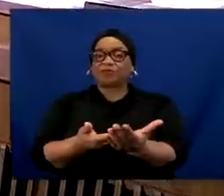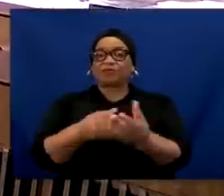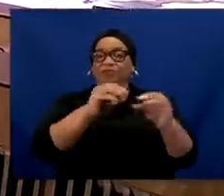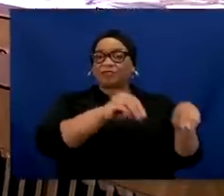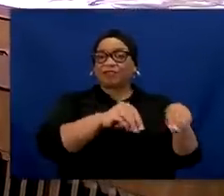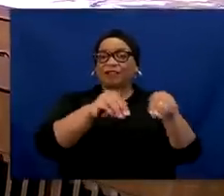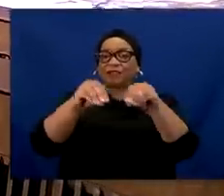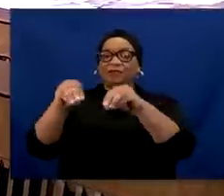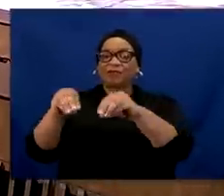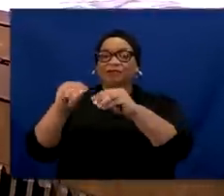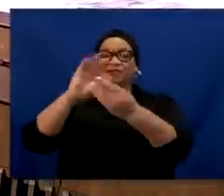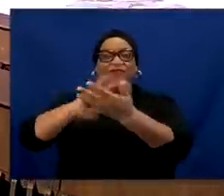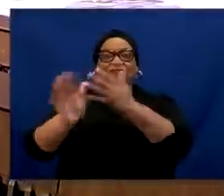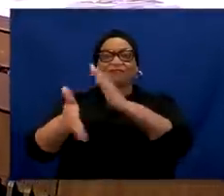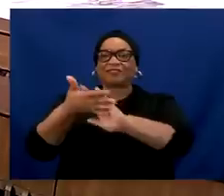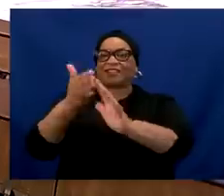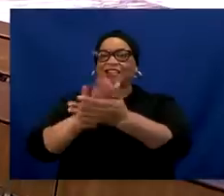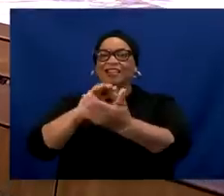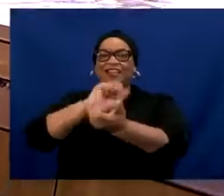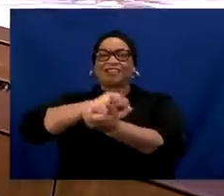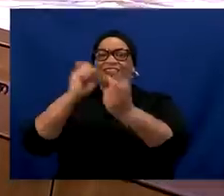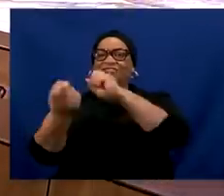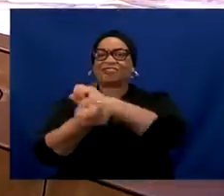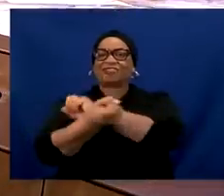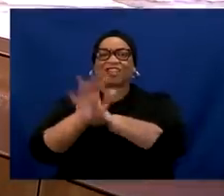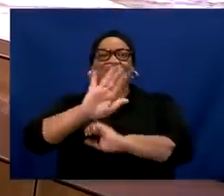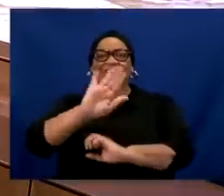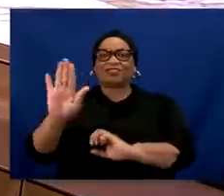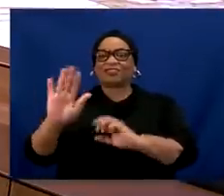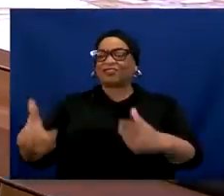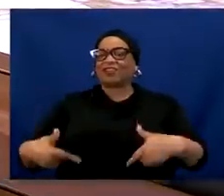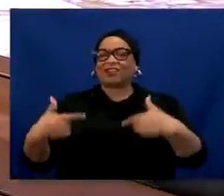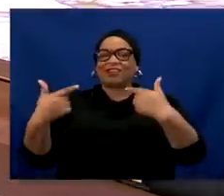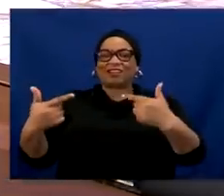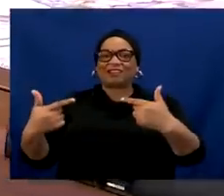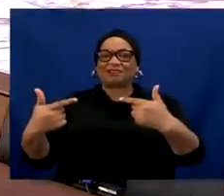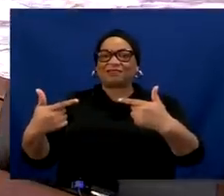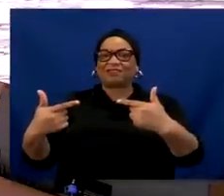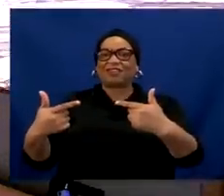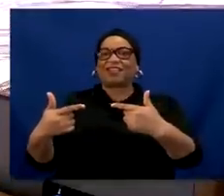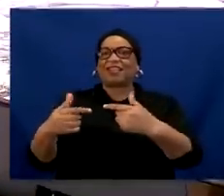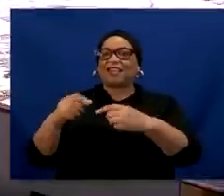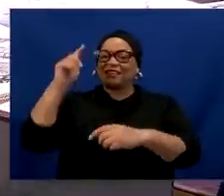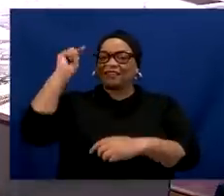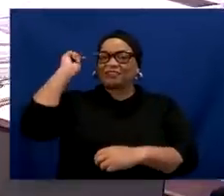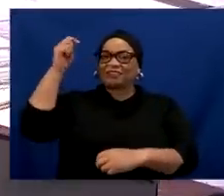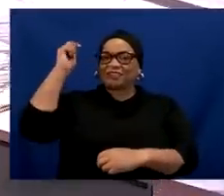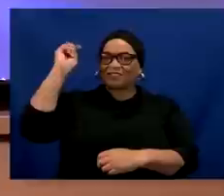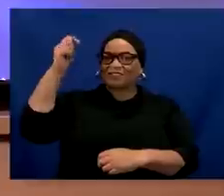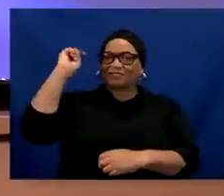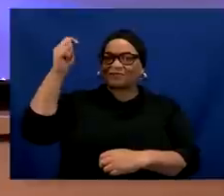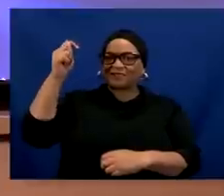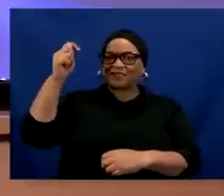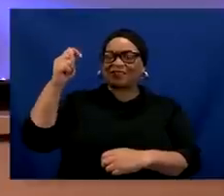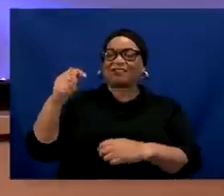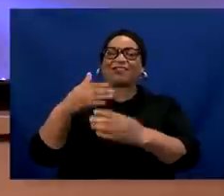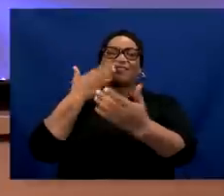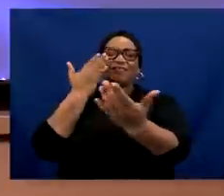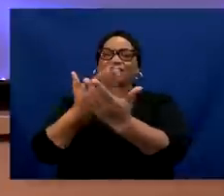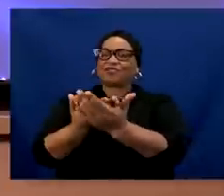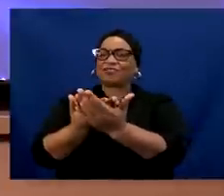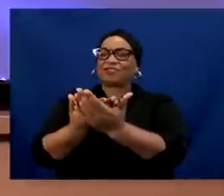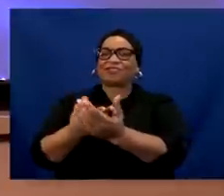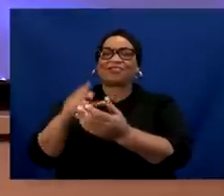dust you off, clean you up, restore you, and give you a testimony of his goodness and